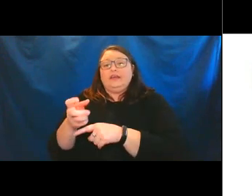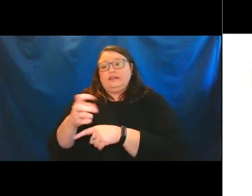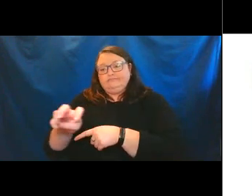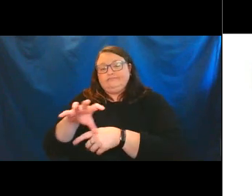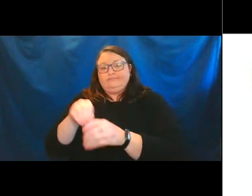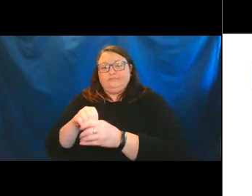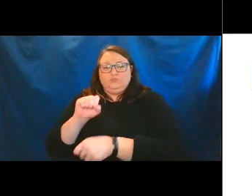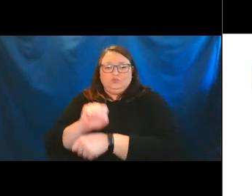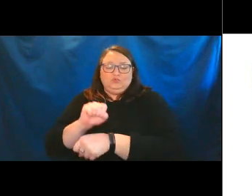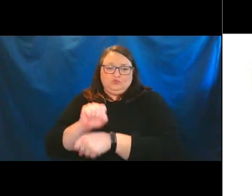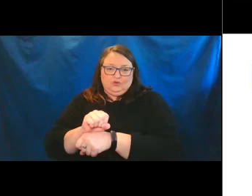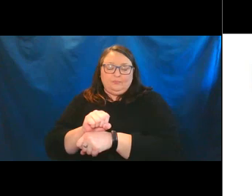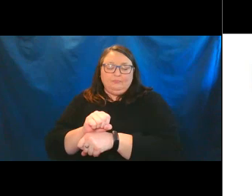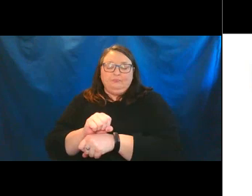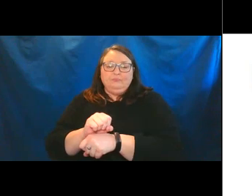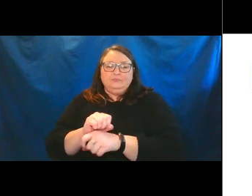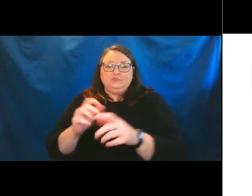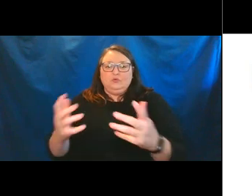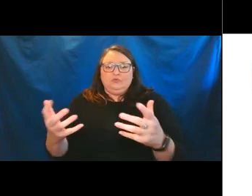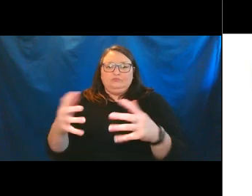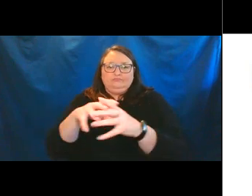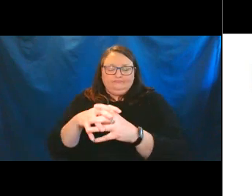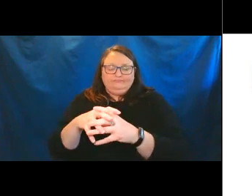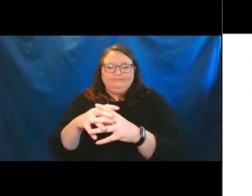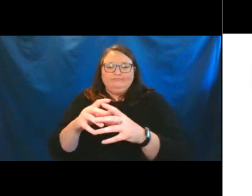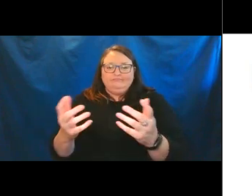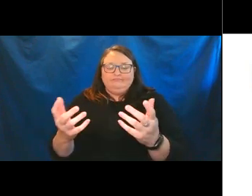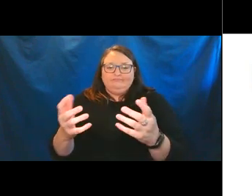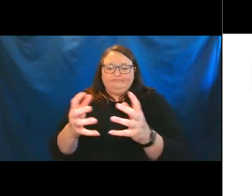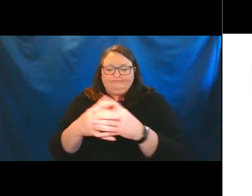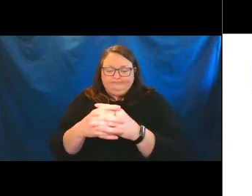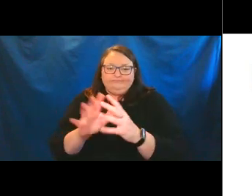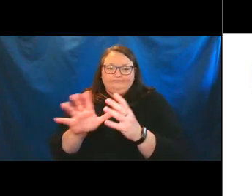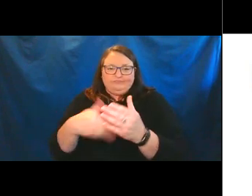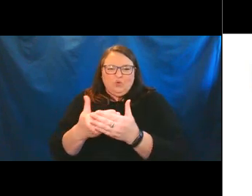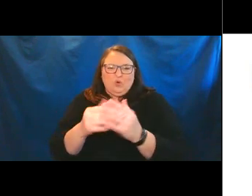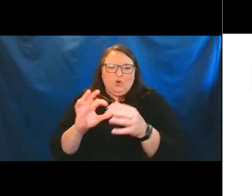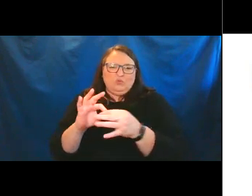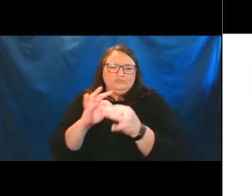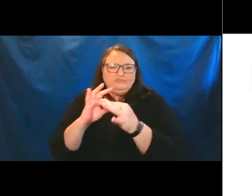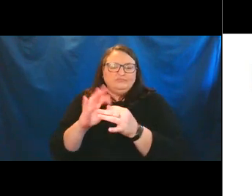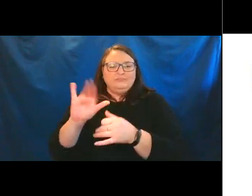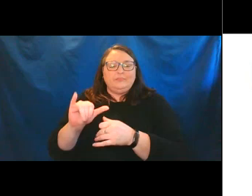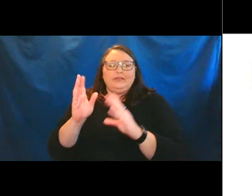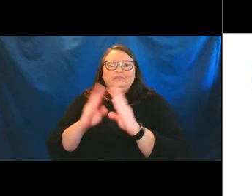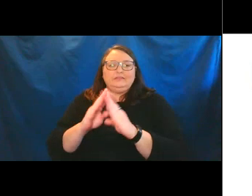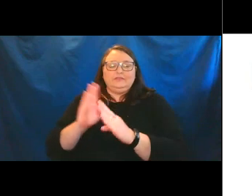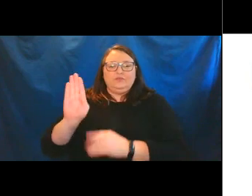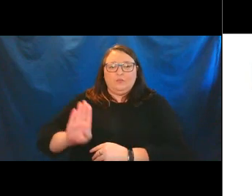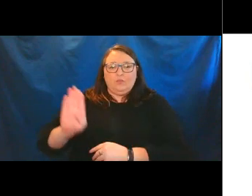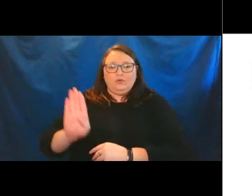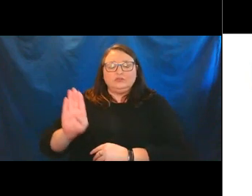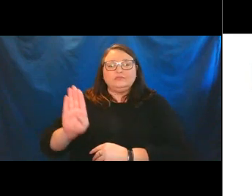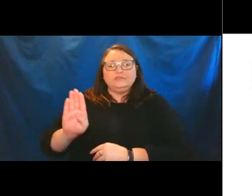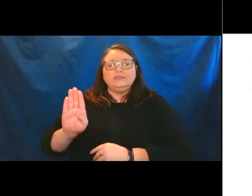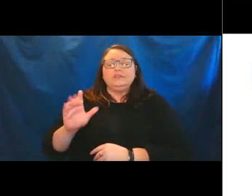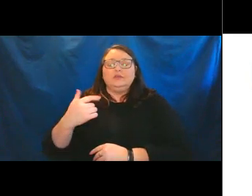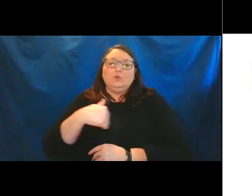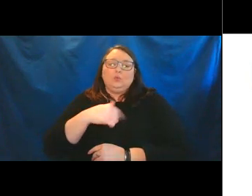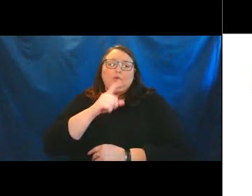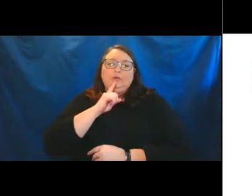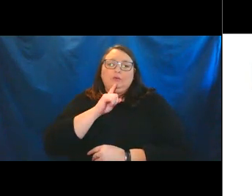market. And again, all of this is coordinated by the City of Boston, as we are functioning as the